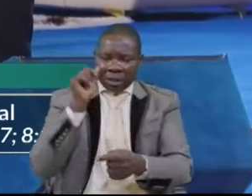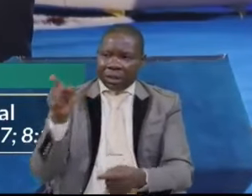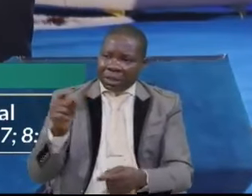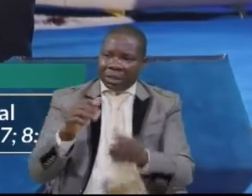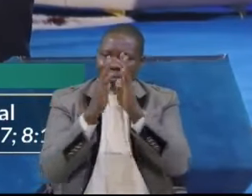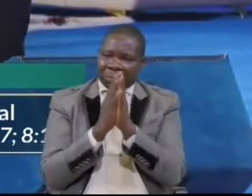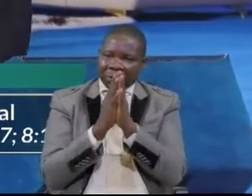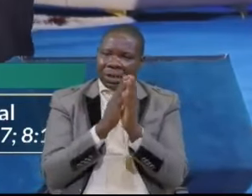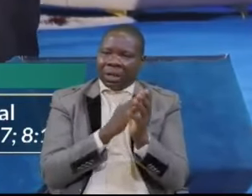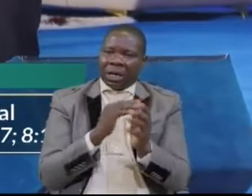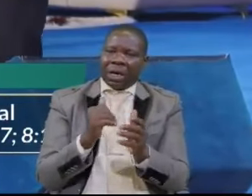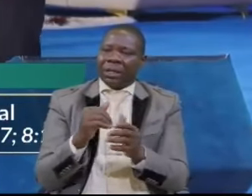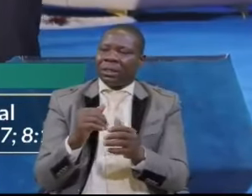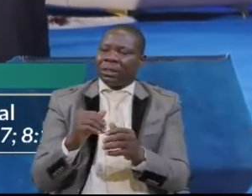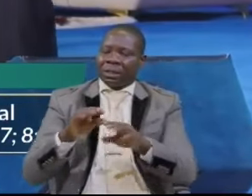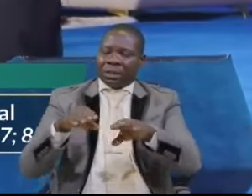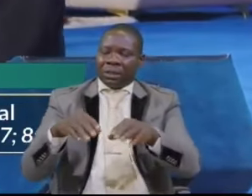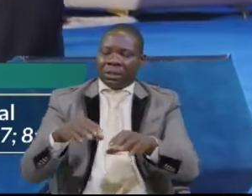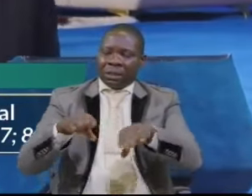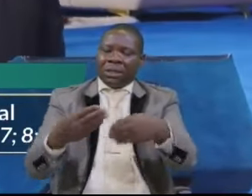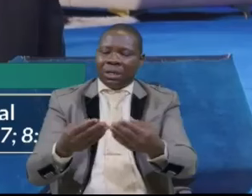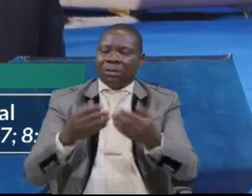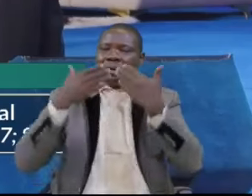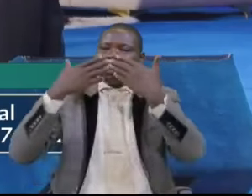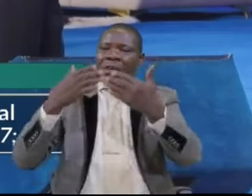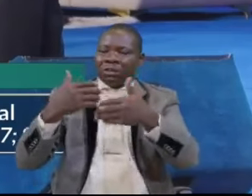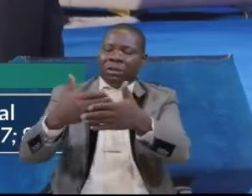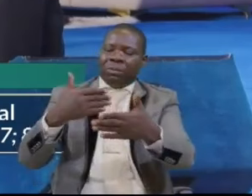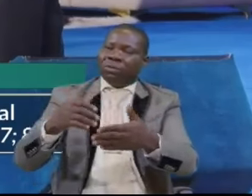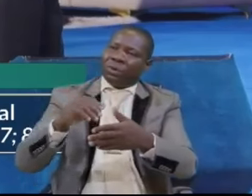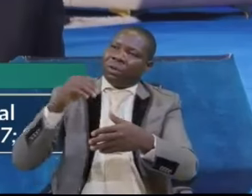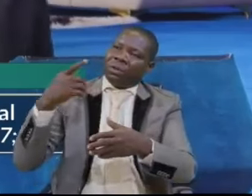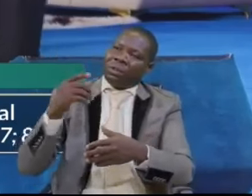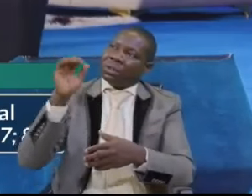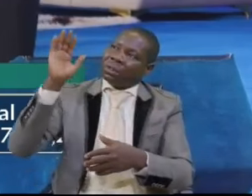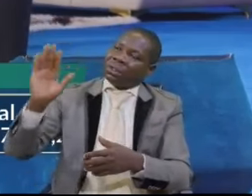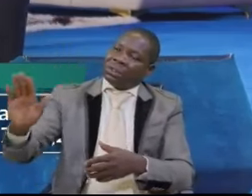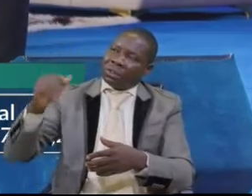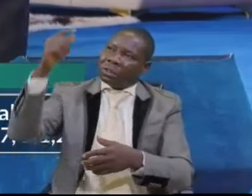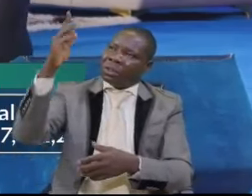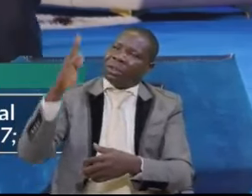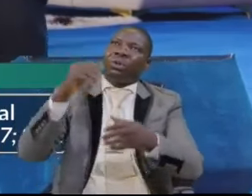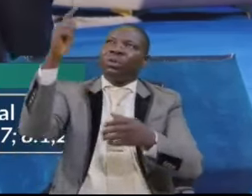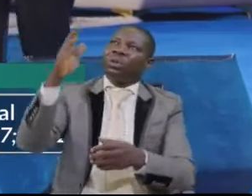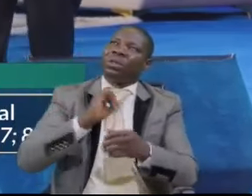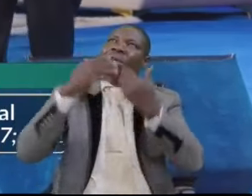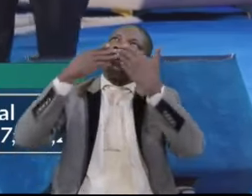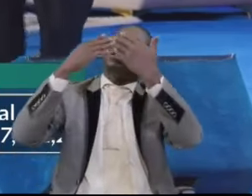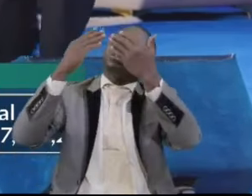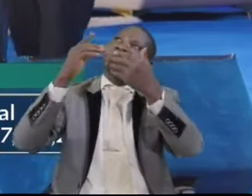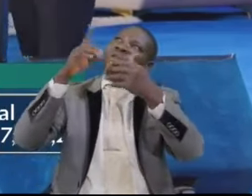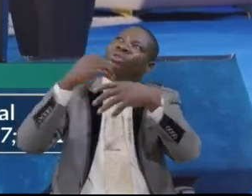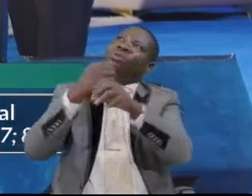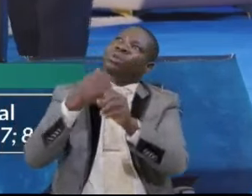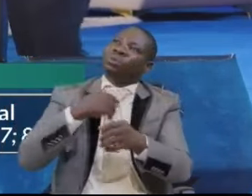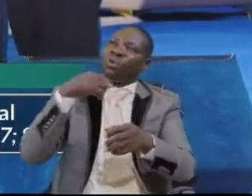his God. He gave thanks before his God. God, I thank you. You have made me who I am. God, I